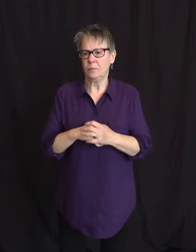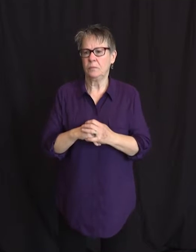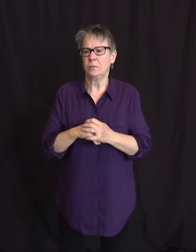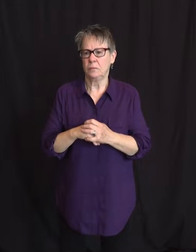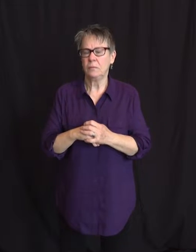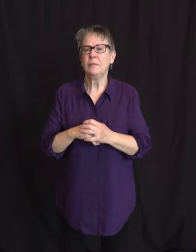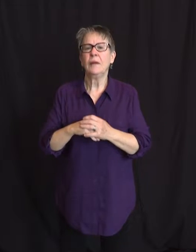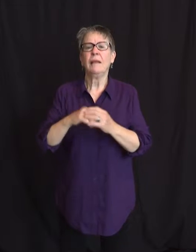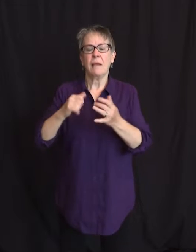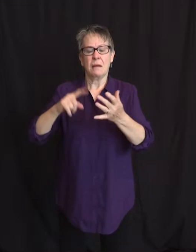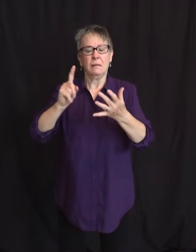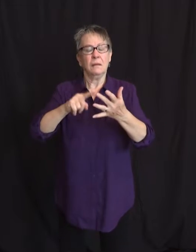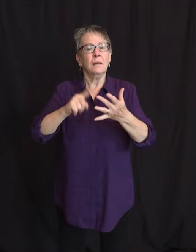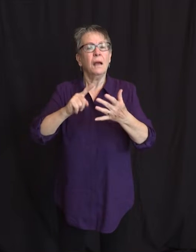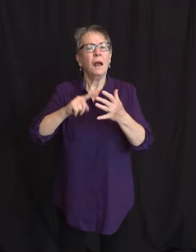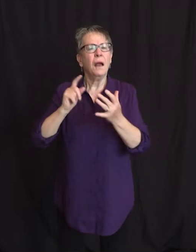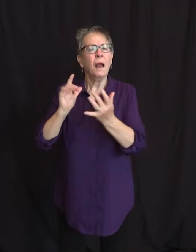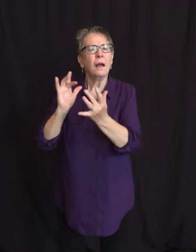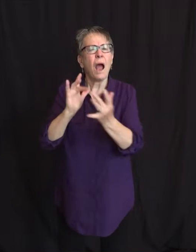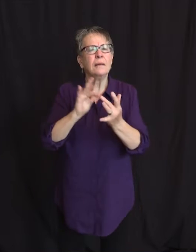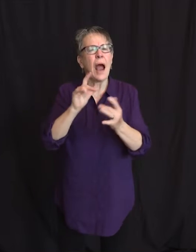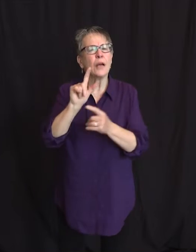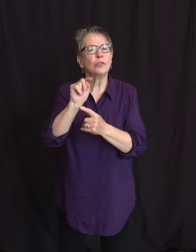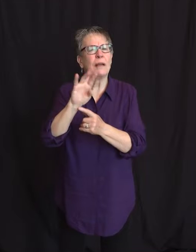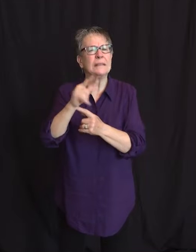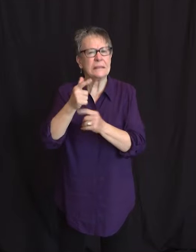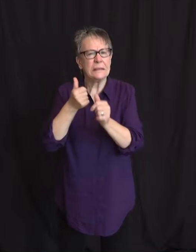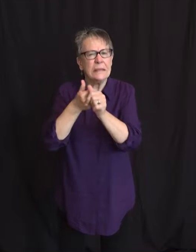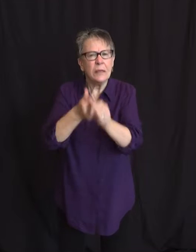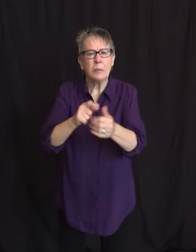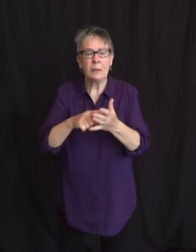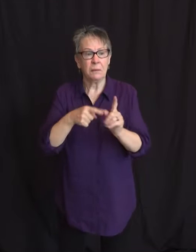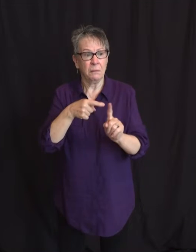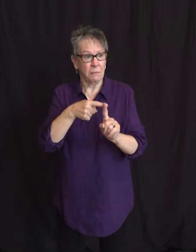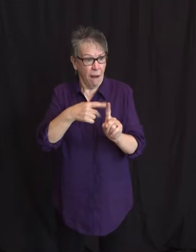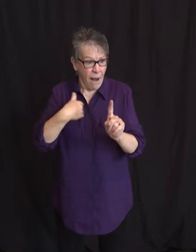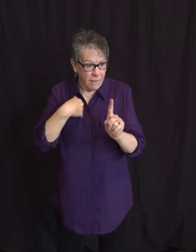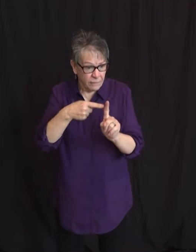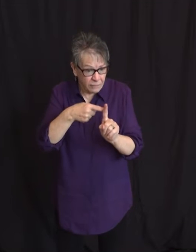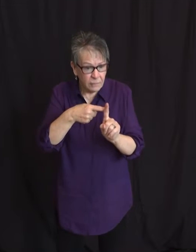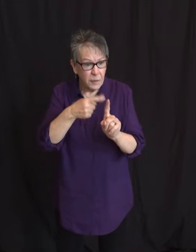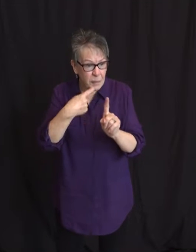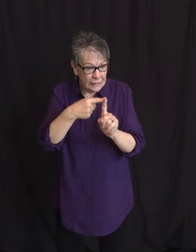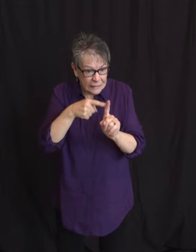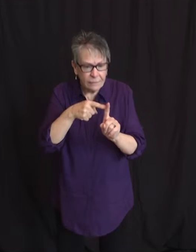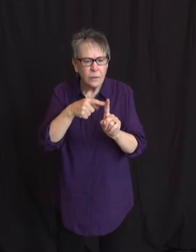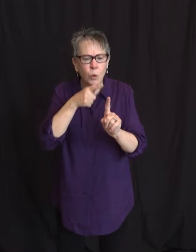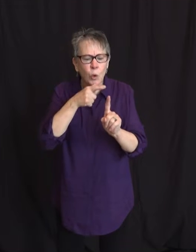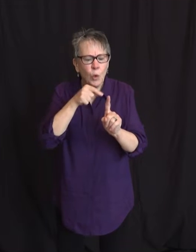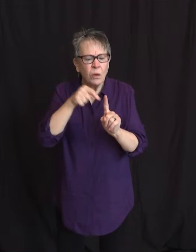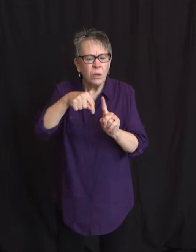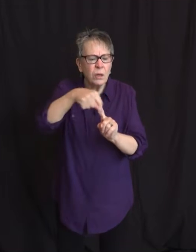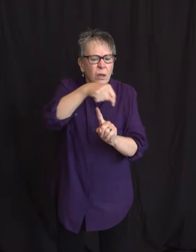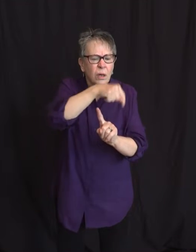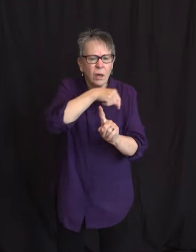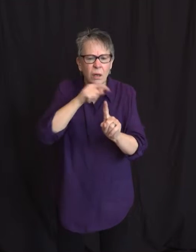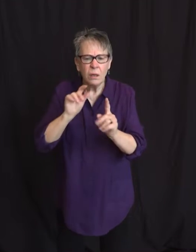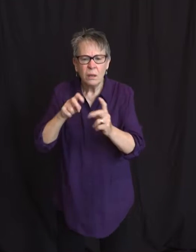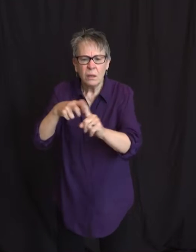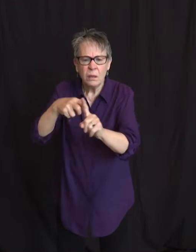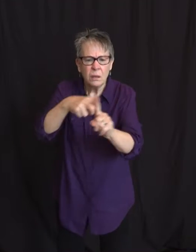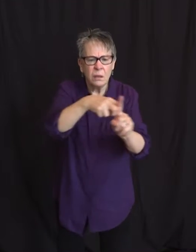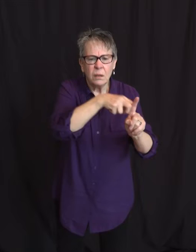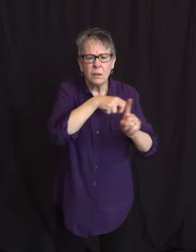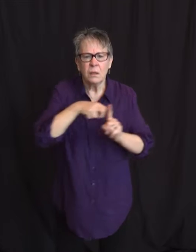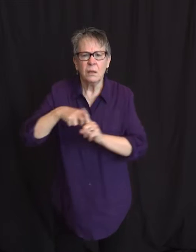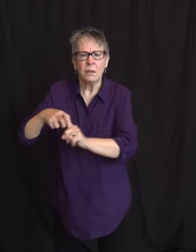in the future can isolate. When we have accomplished these 4 steps, we can move to principle number